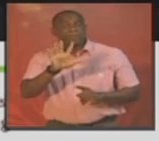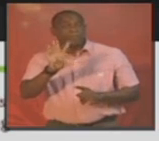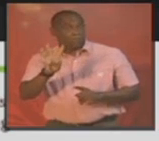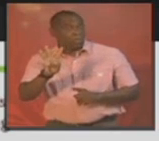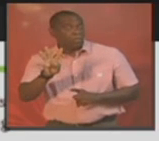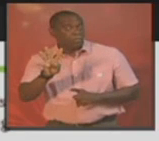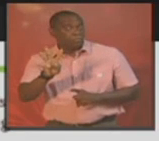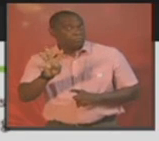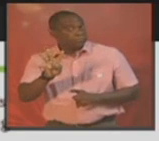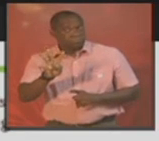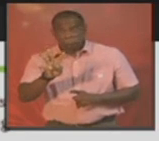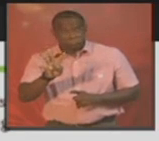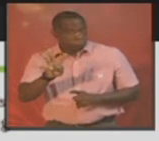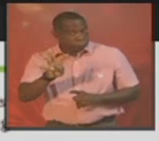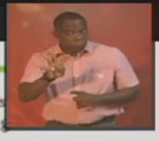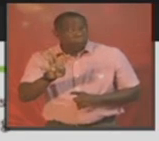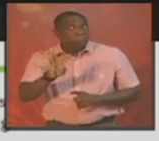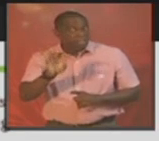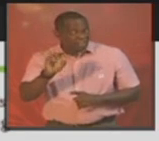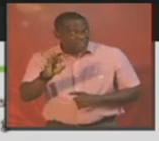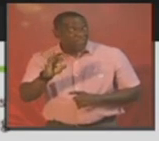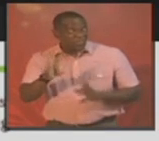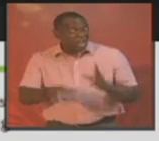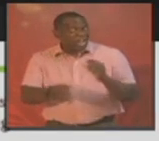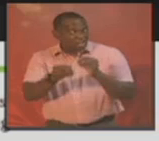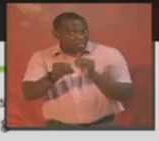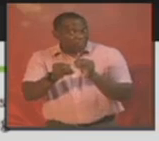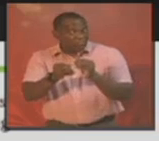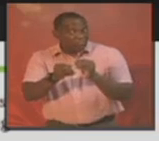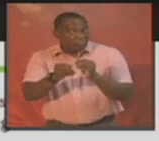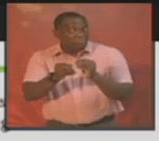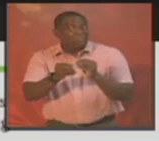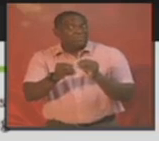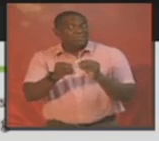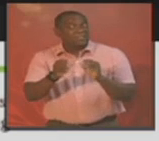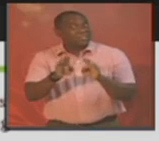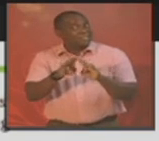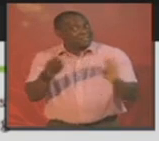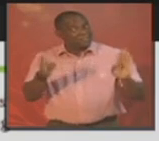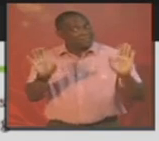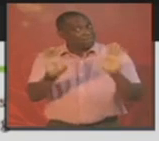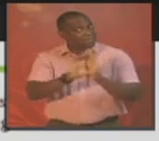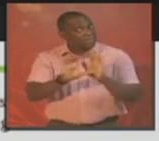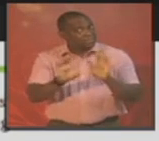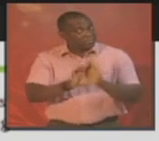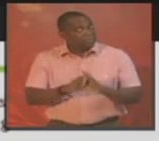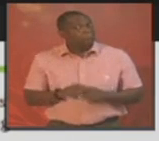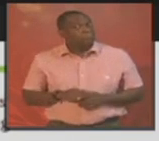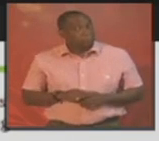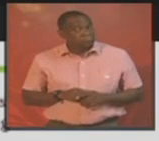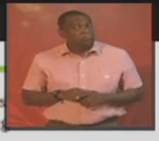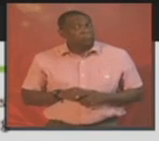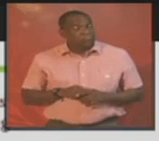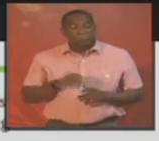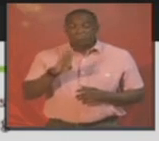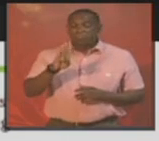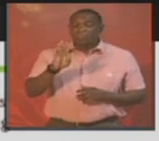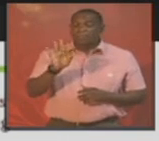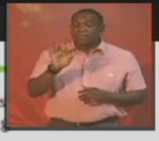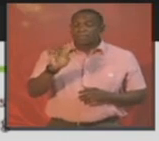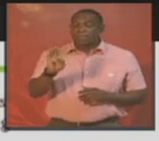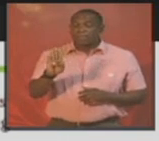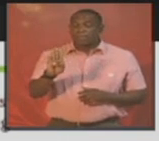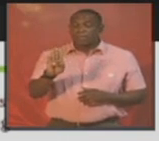aggregate it, you get a different picture of where we are. And in February alone, we have had 140